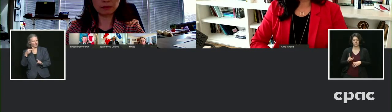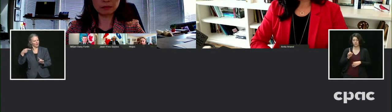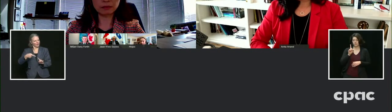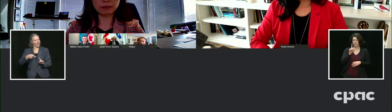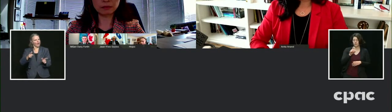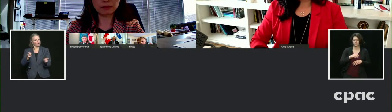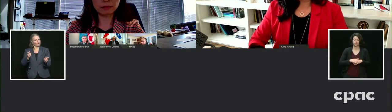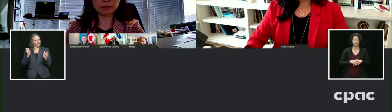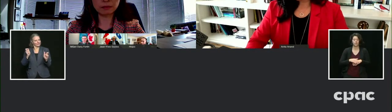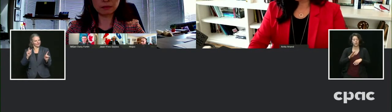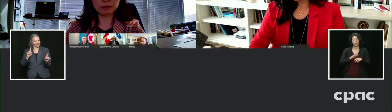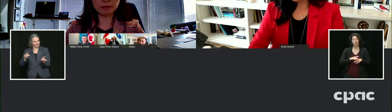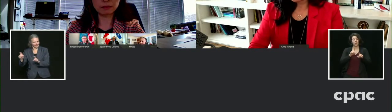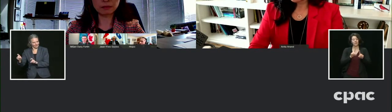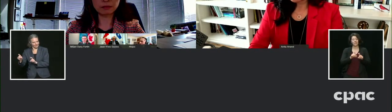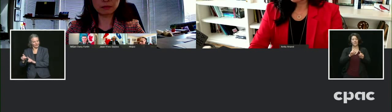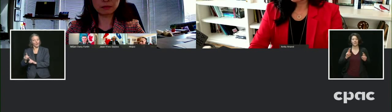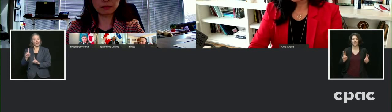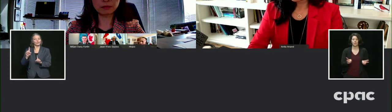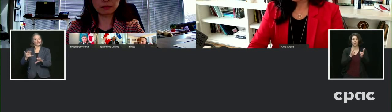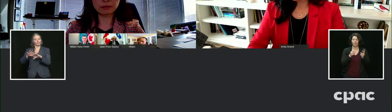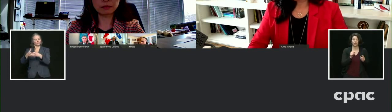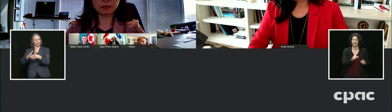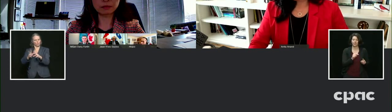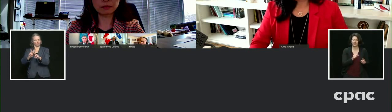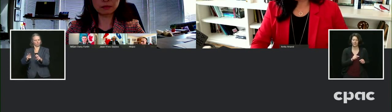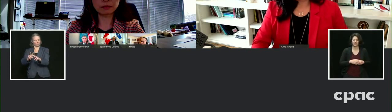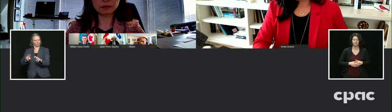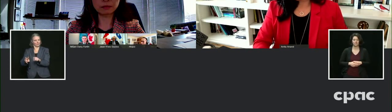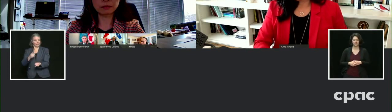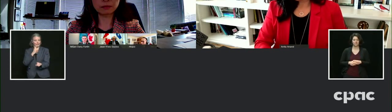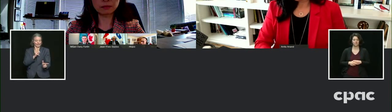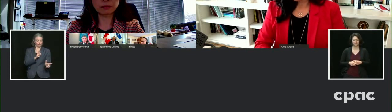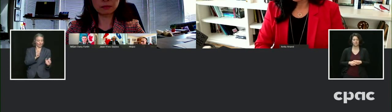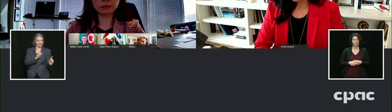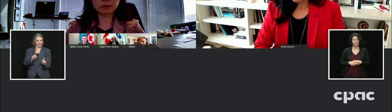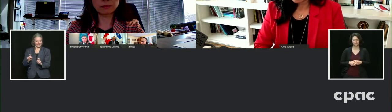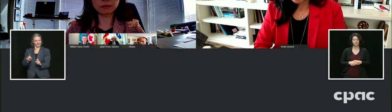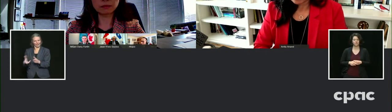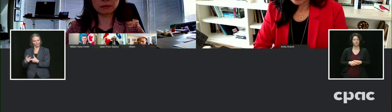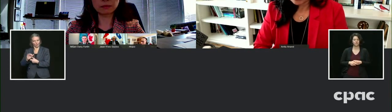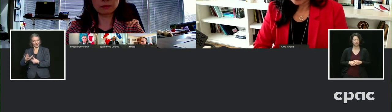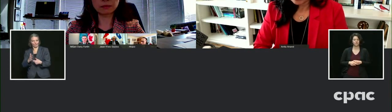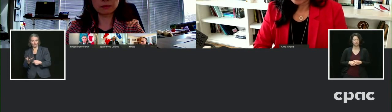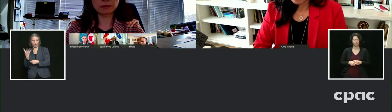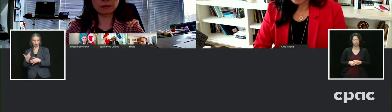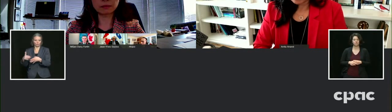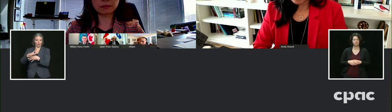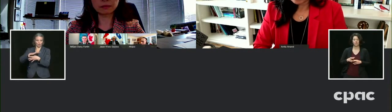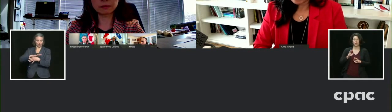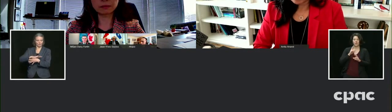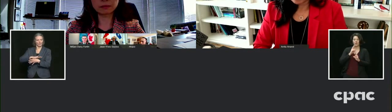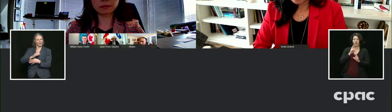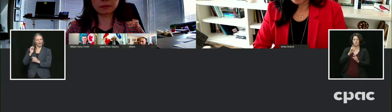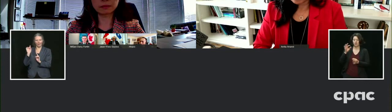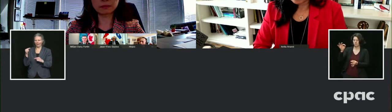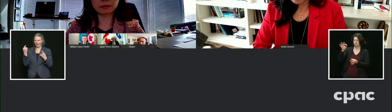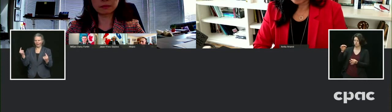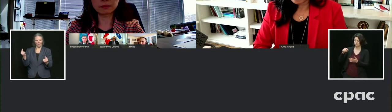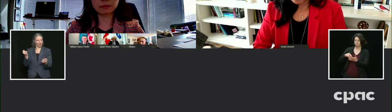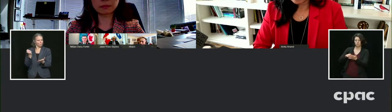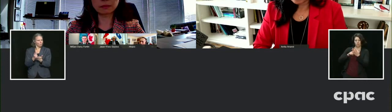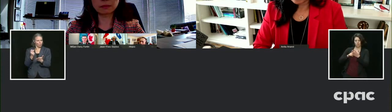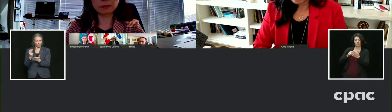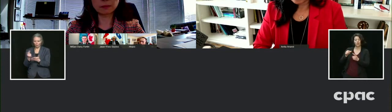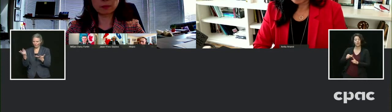Testing Task Force's report highlights that rapid testing is one of 4 priorities, but it's been months since some of these rapid tests have been approved